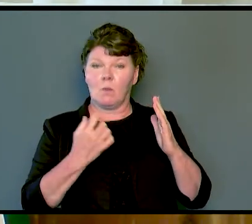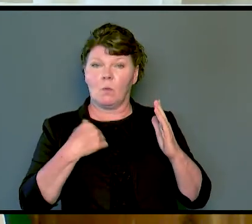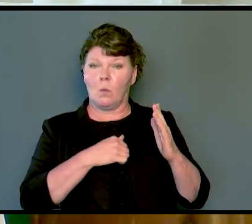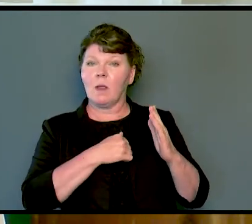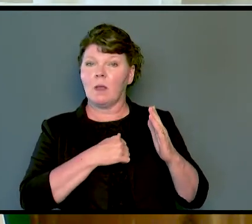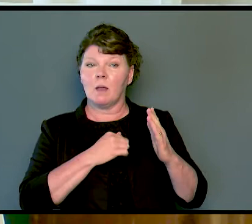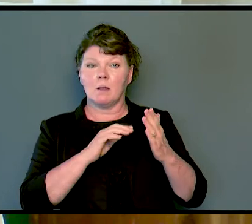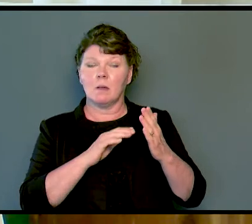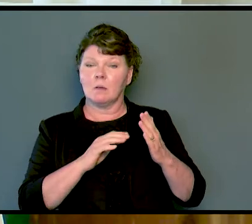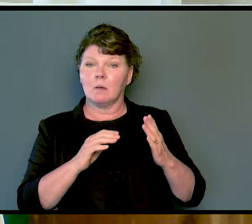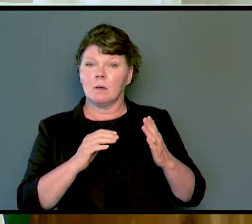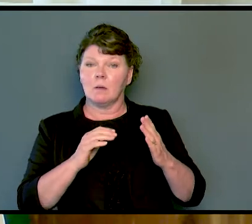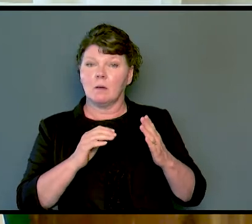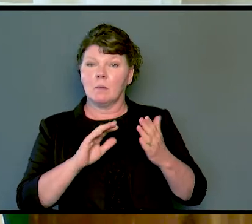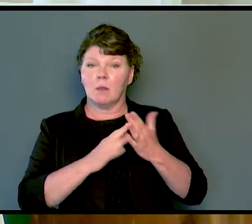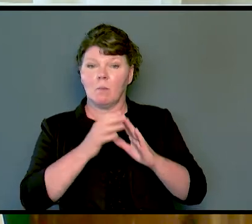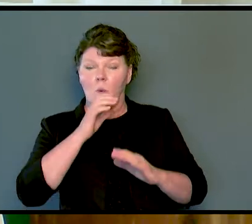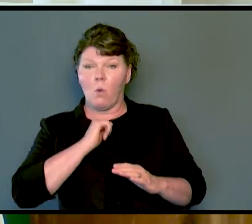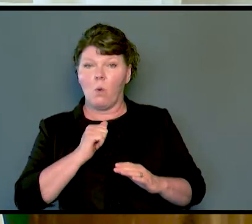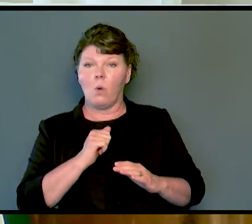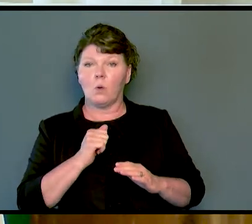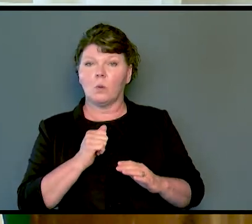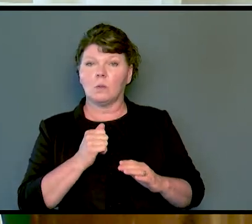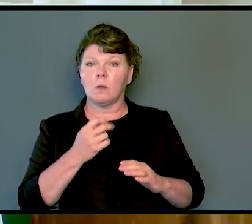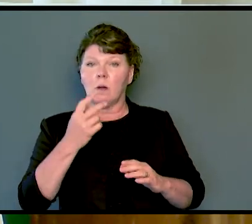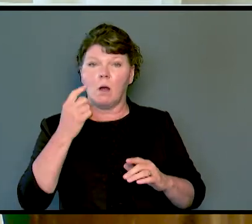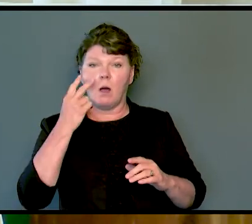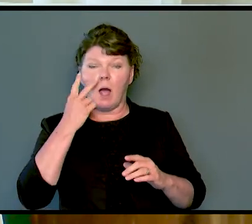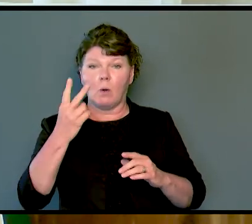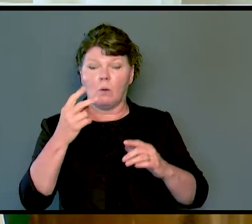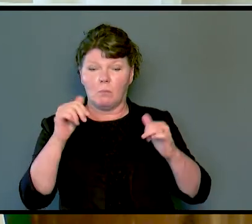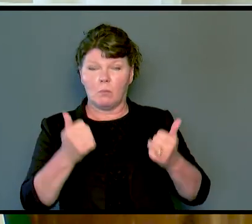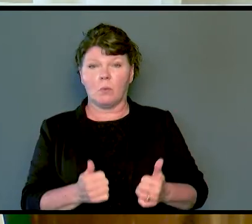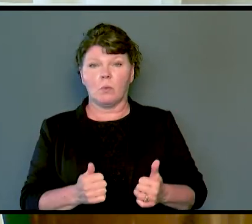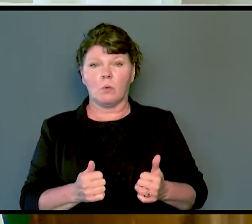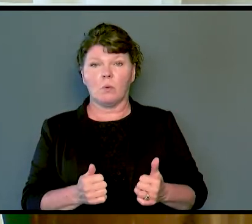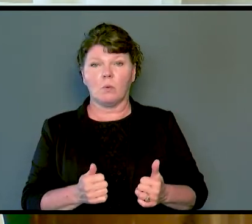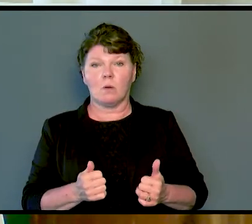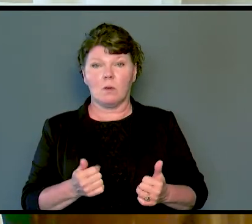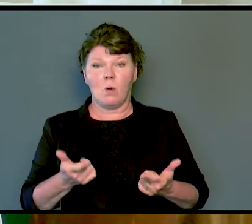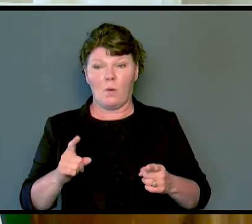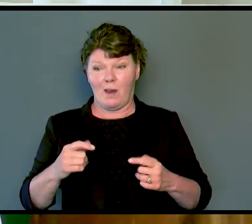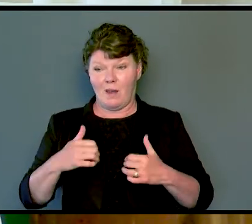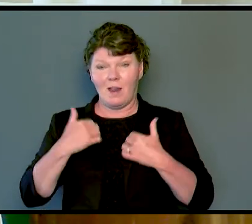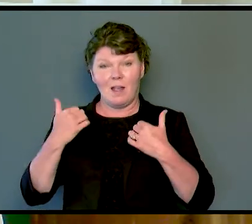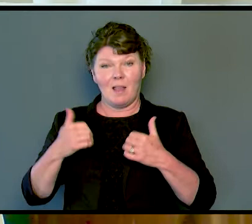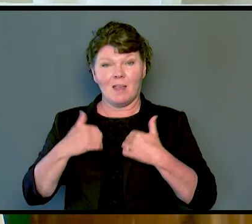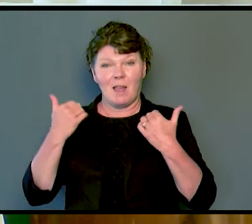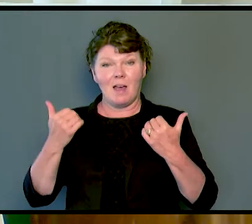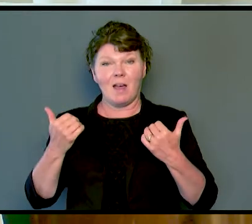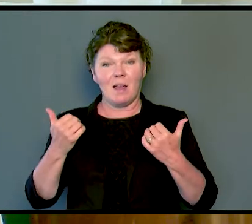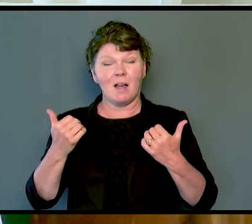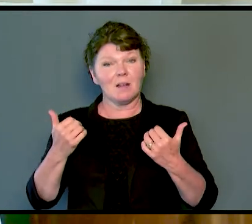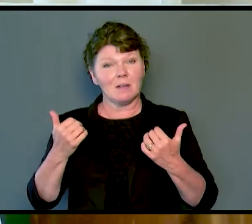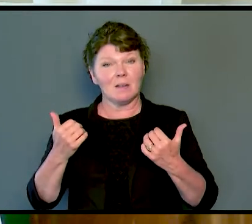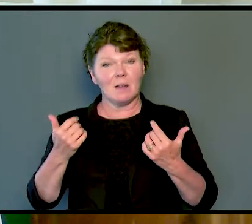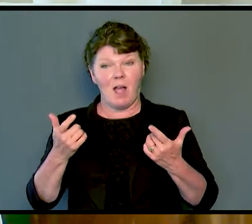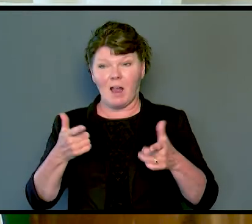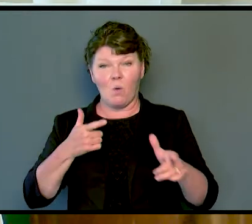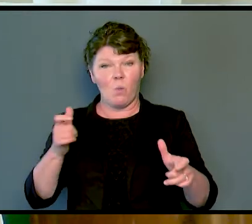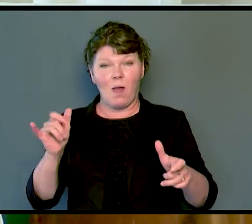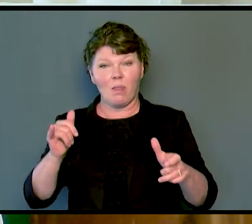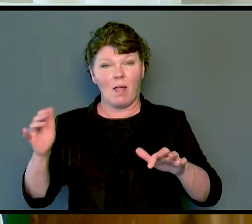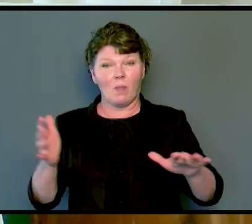get, the worse is our eyesight and hearing. When I was young, I could run like the wind, but now it feels more like I am running